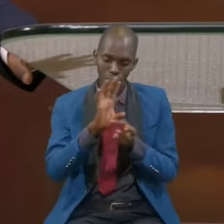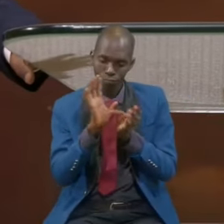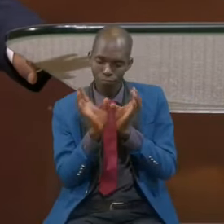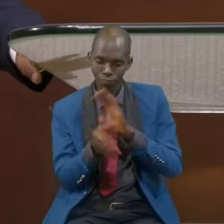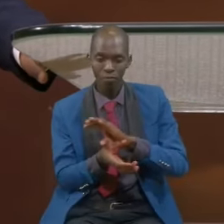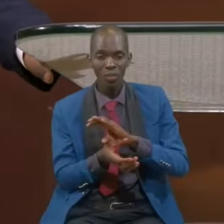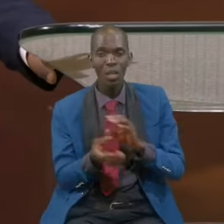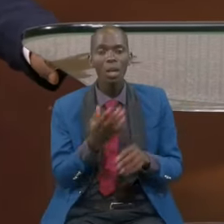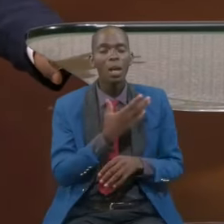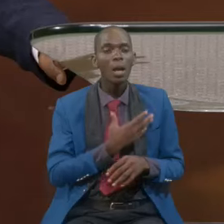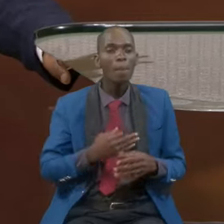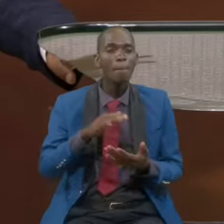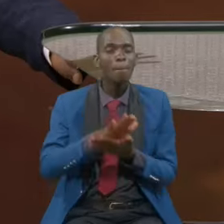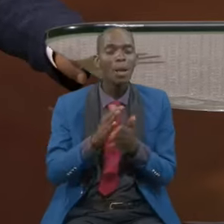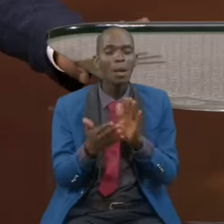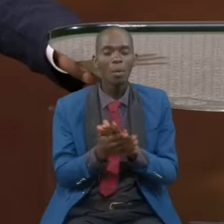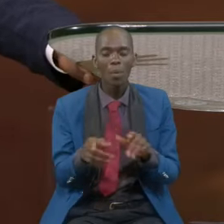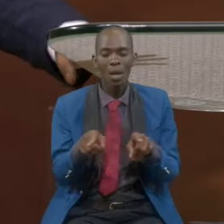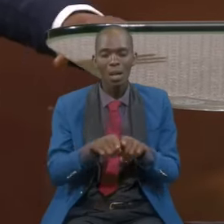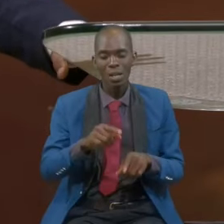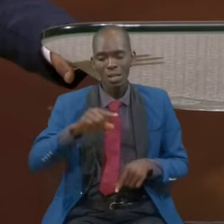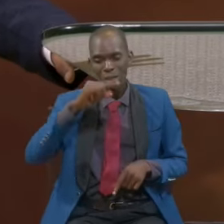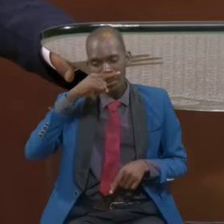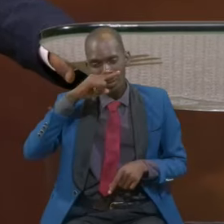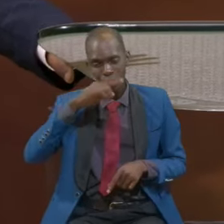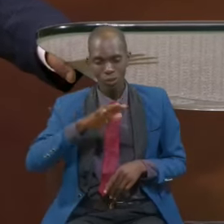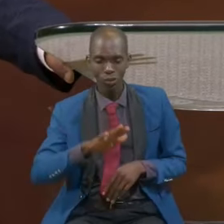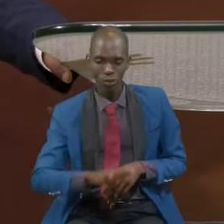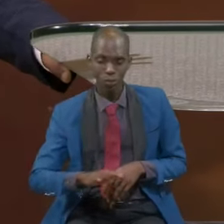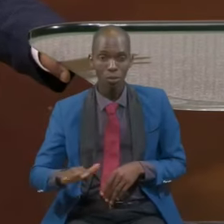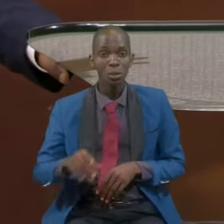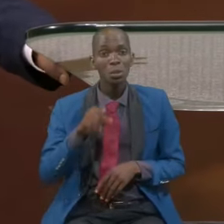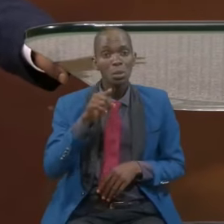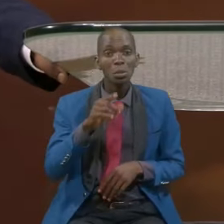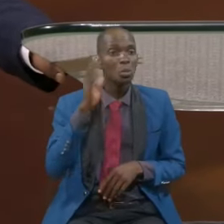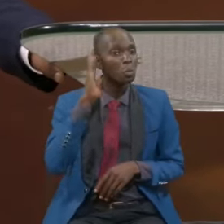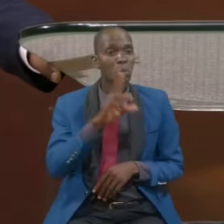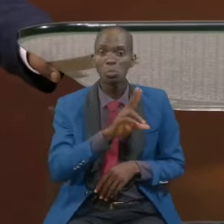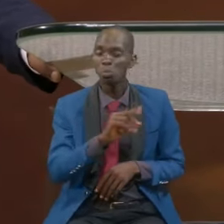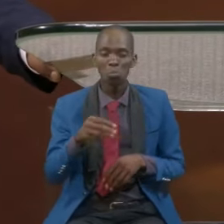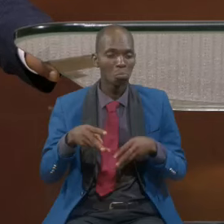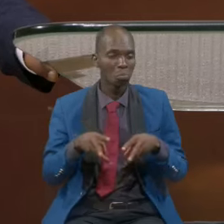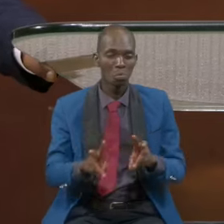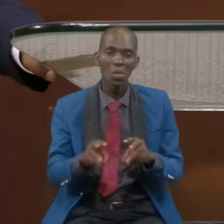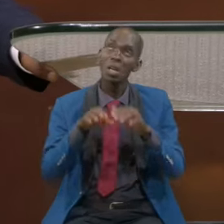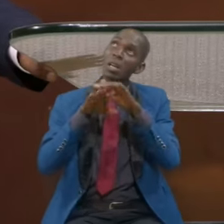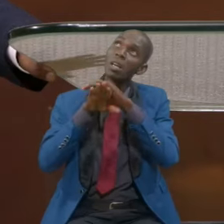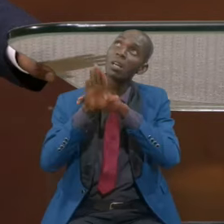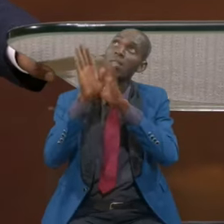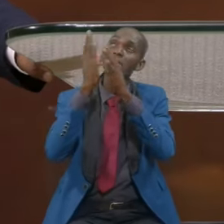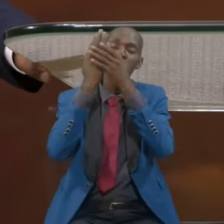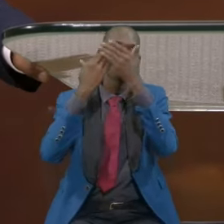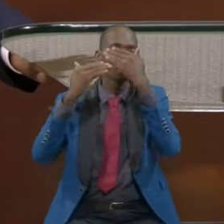and become as little children, ye shall not enter into the